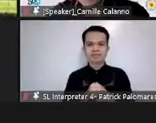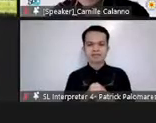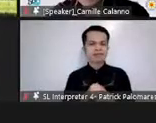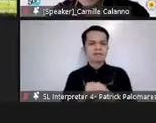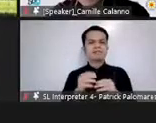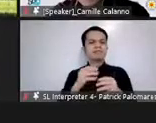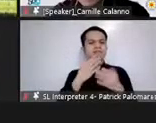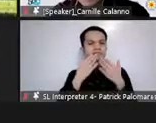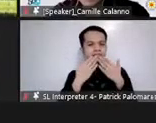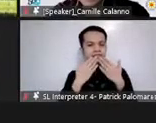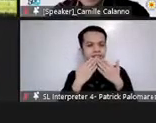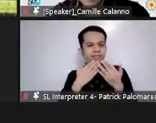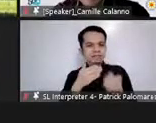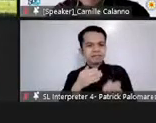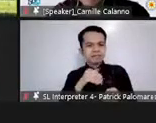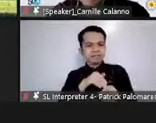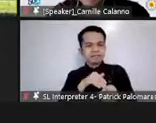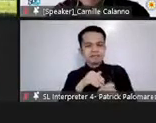Thank you, sir.